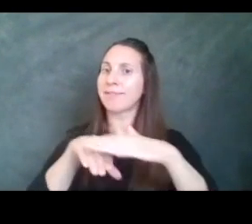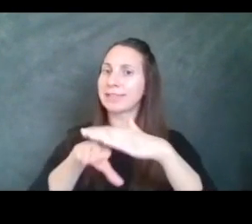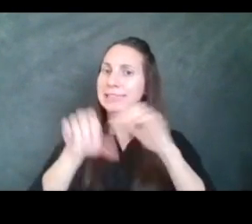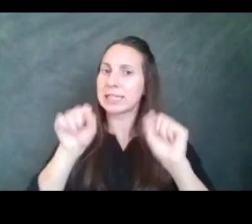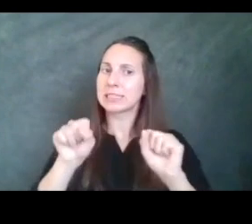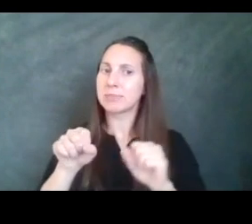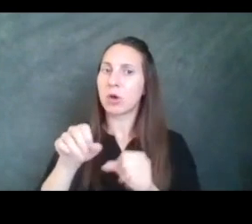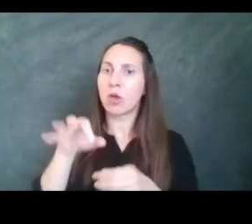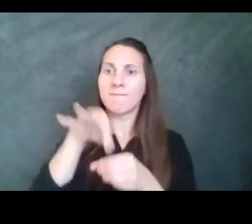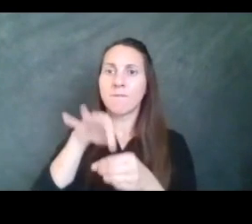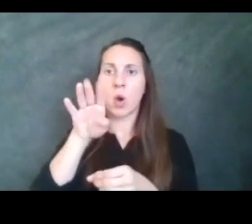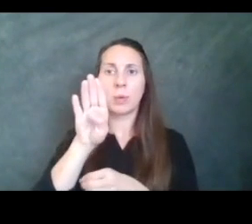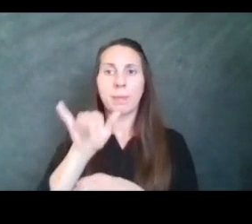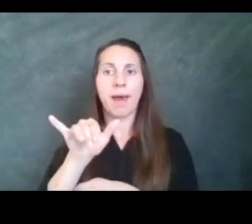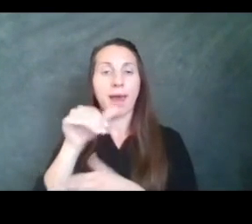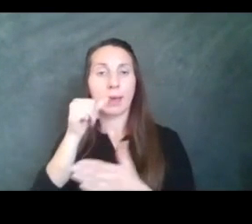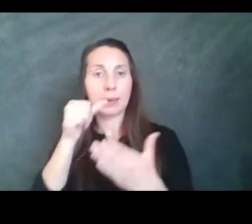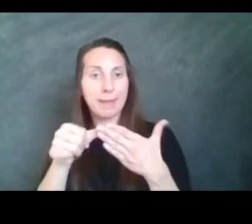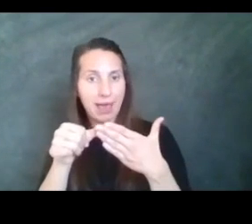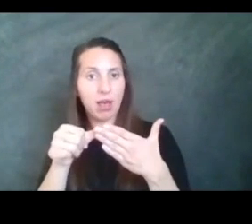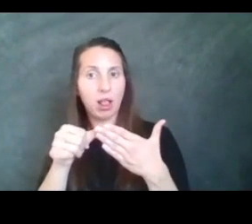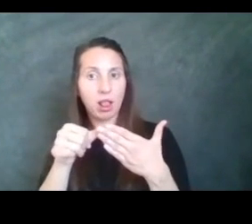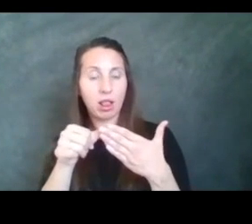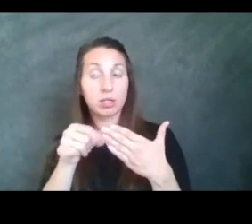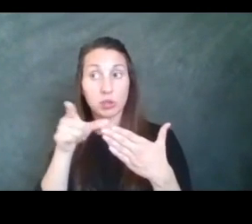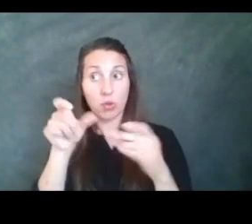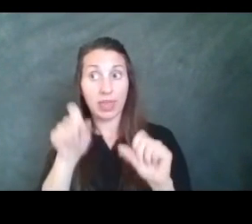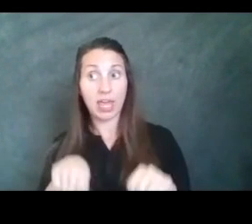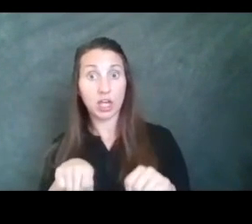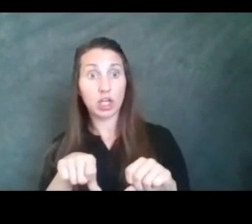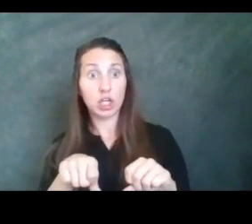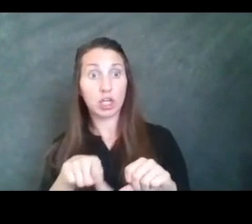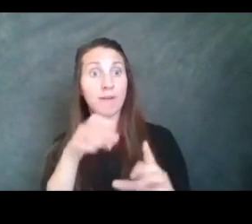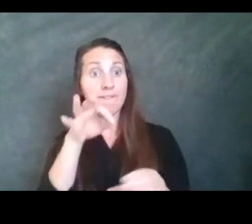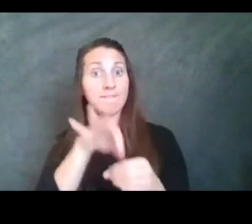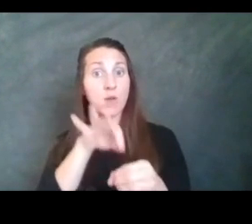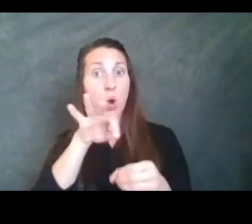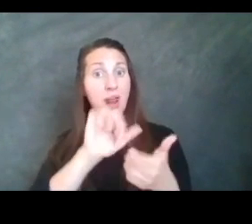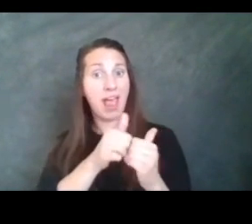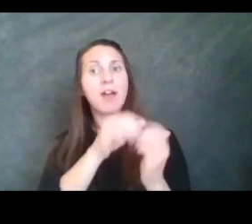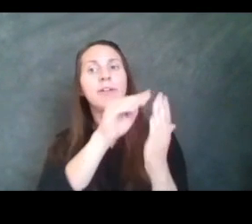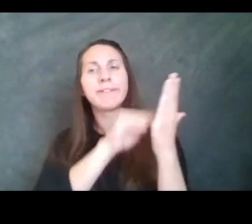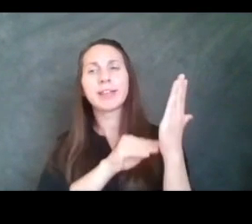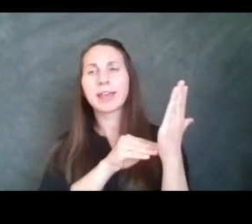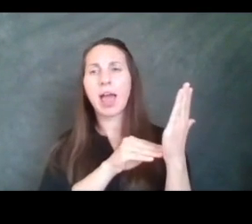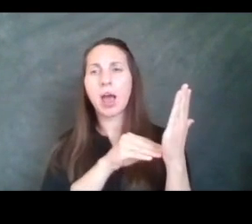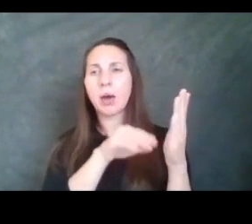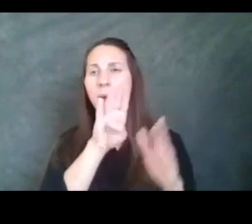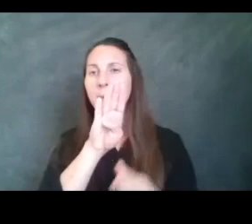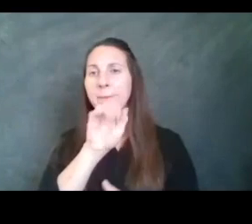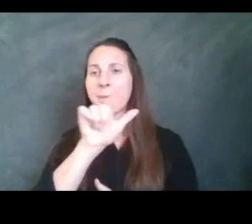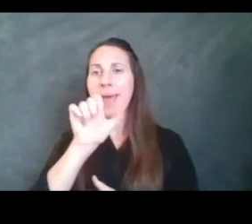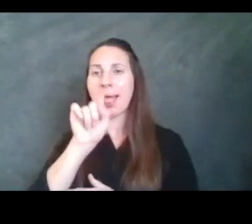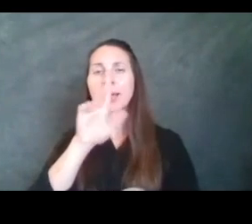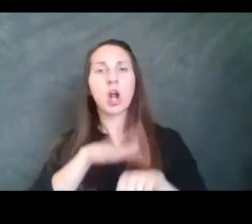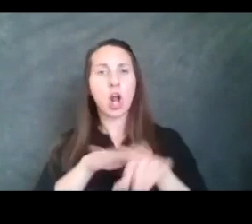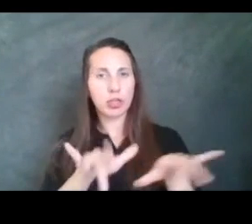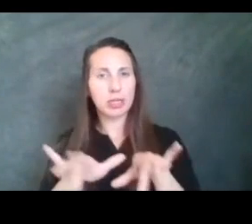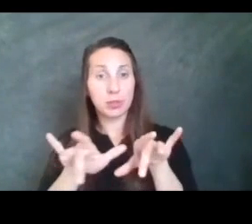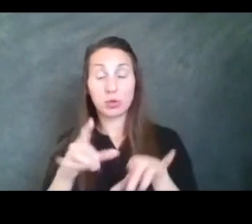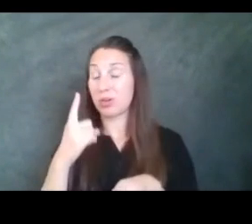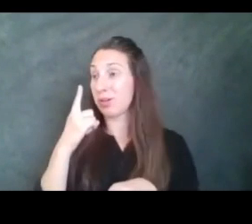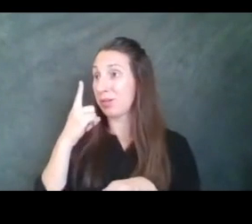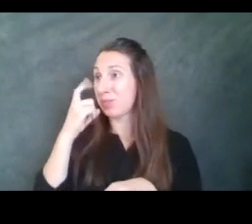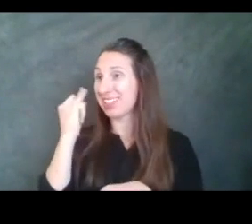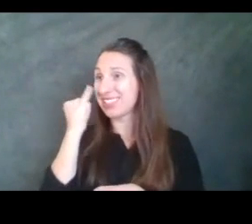vote by filling out their ballots using a computer, because if they get a ballot that is